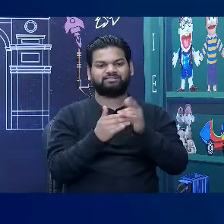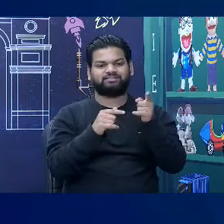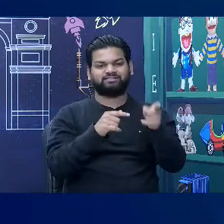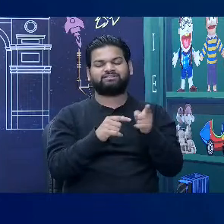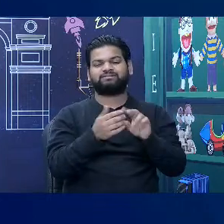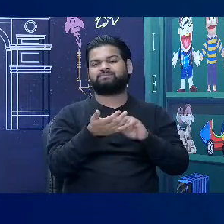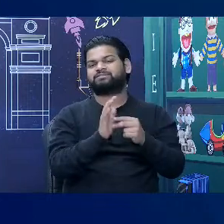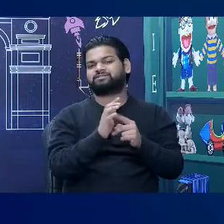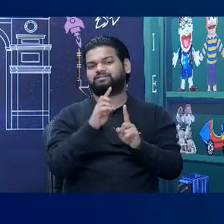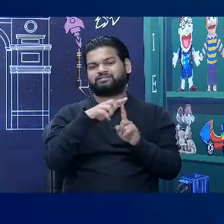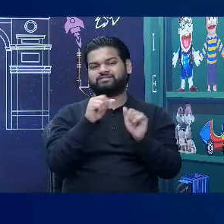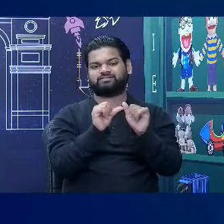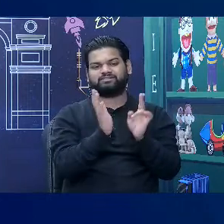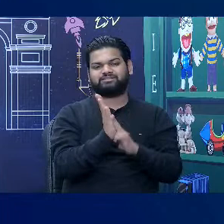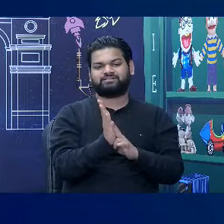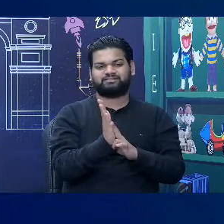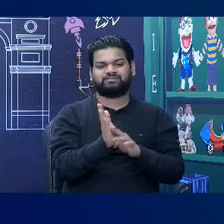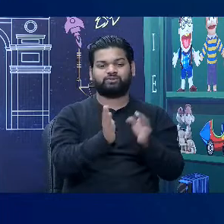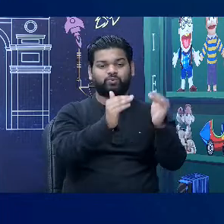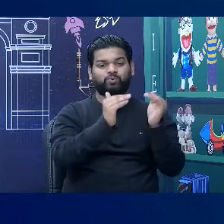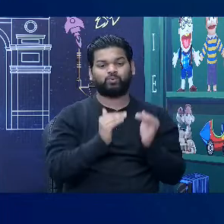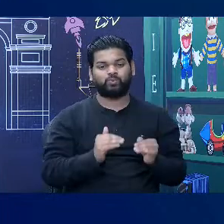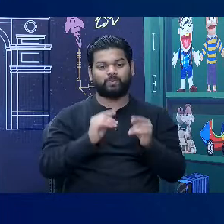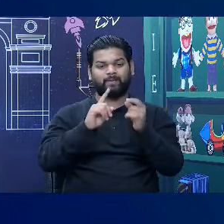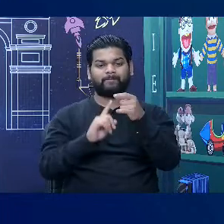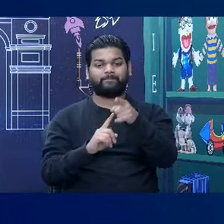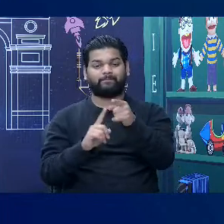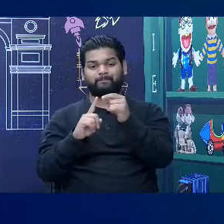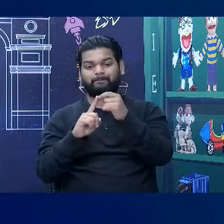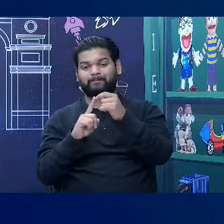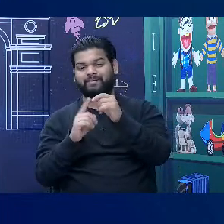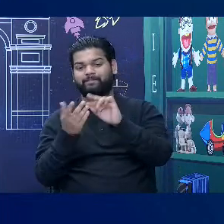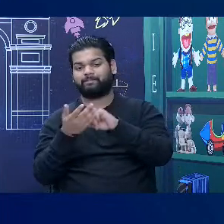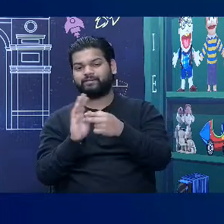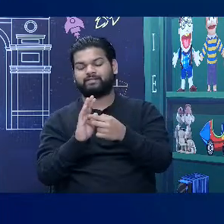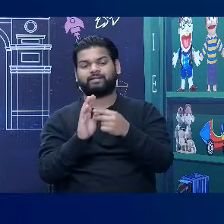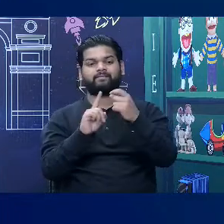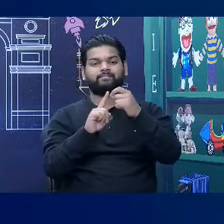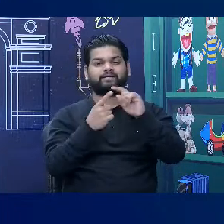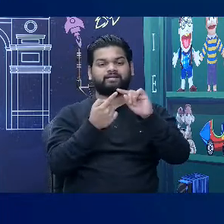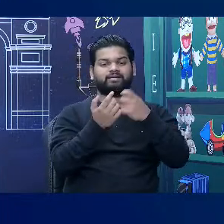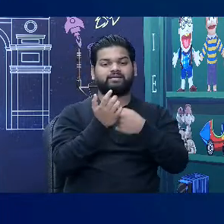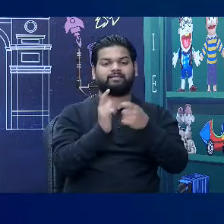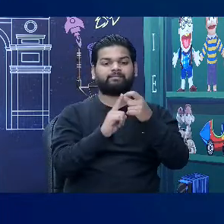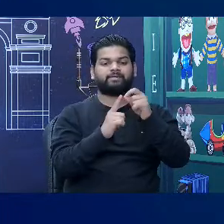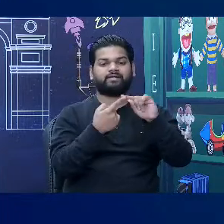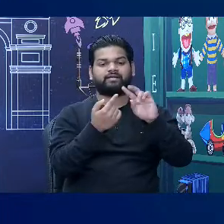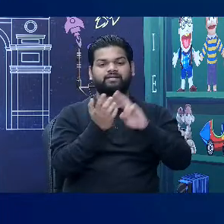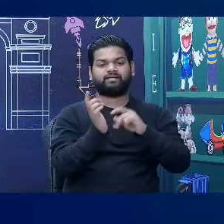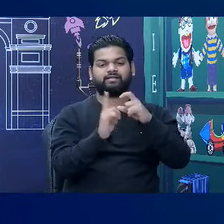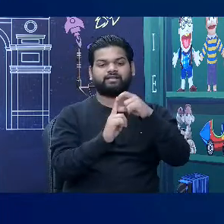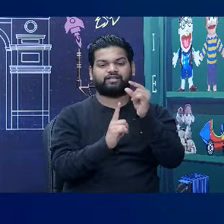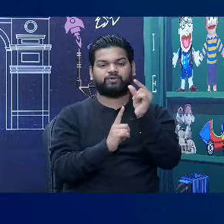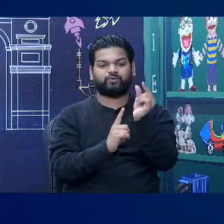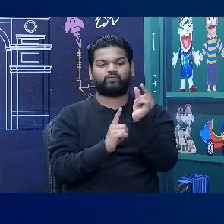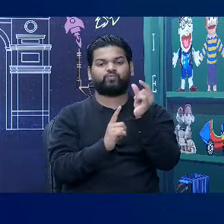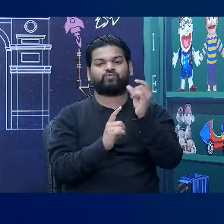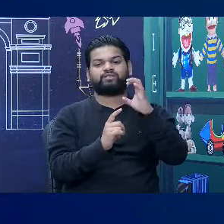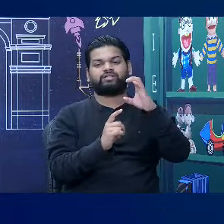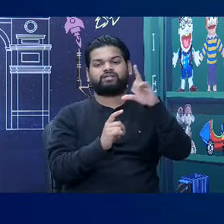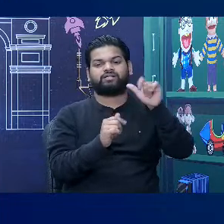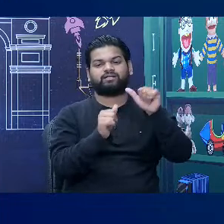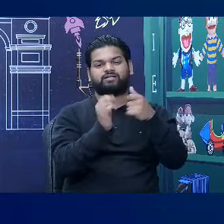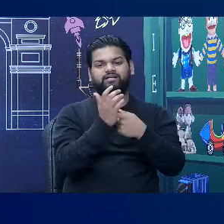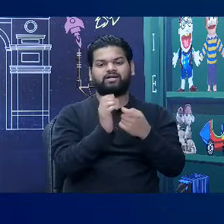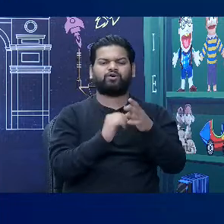and B reminds us of base. Okay. We have one more to remember. We have Pandit Badri Prasad